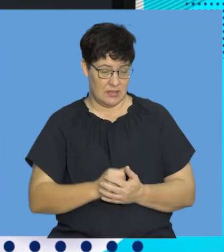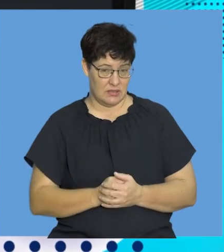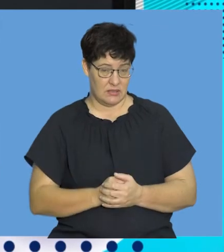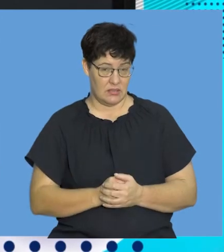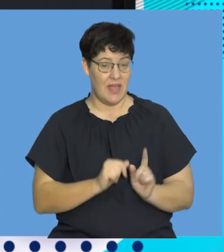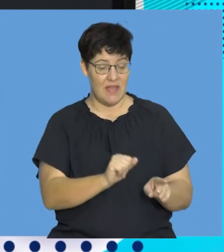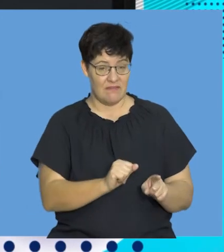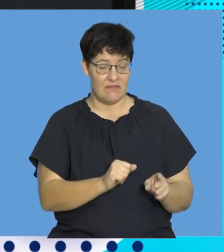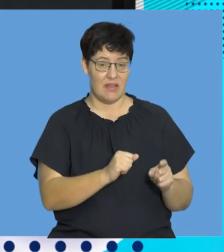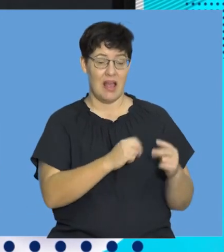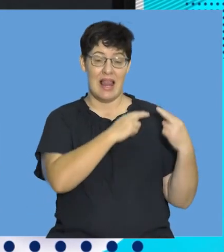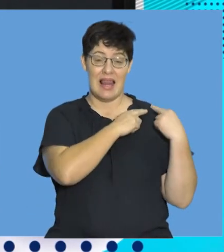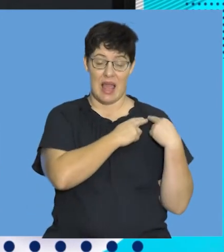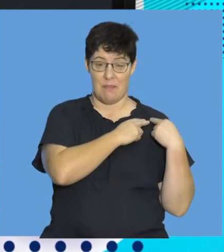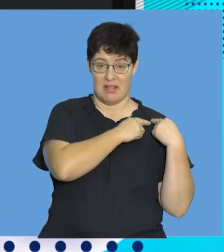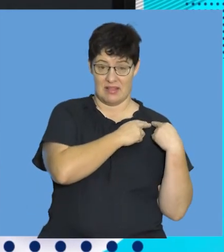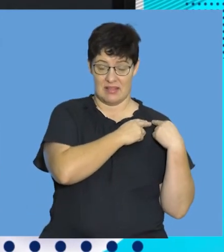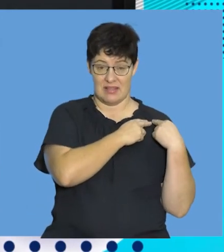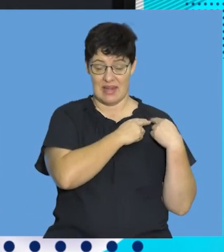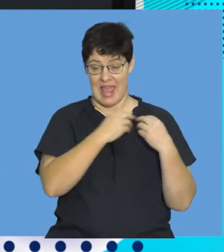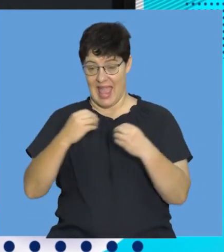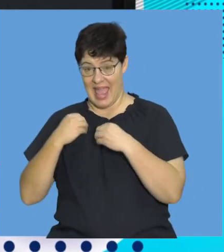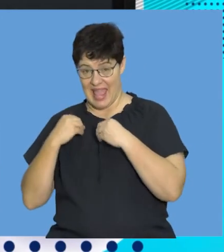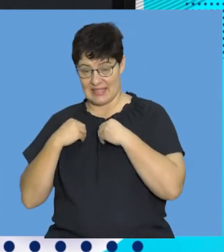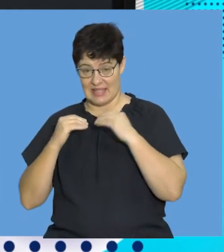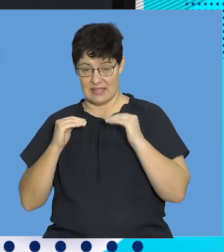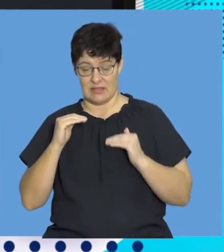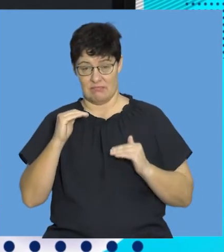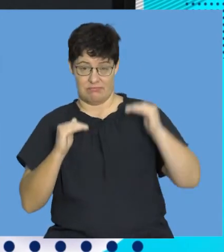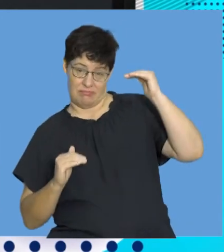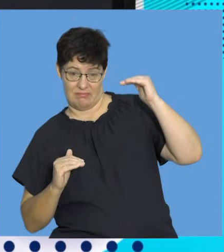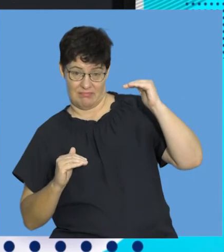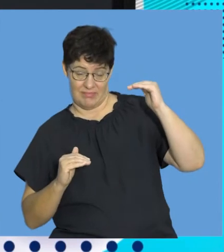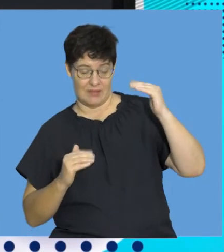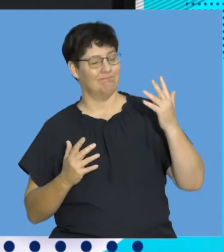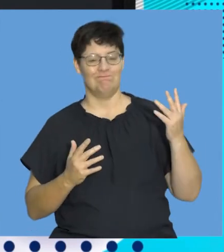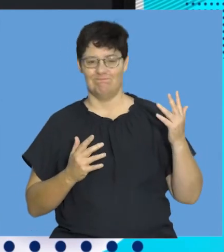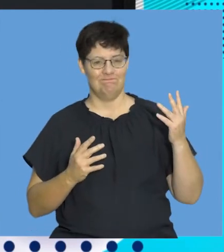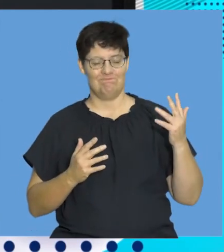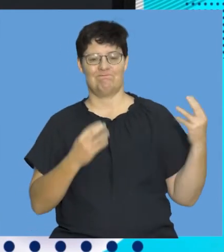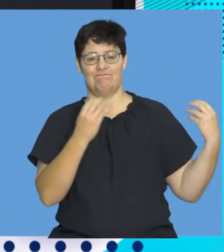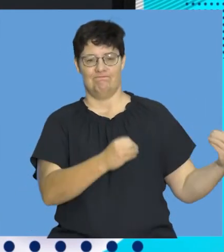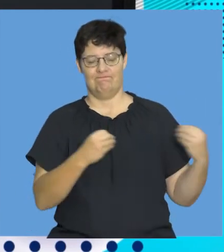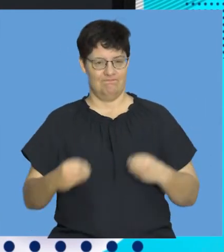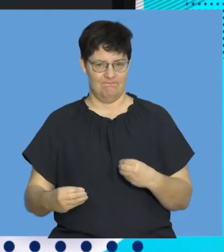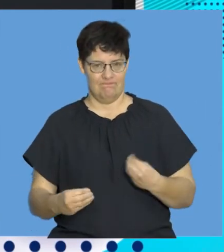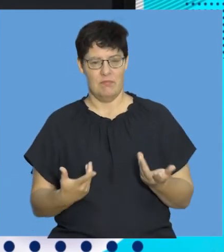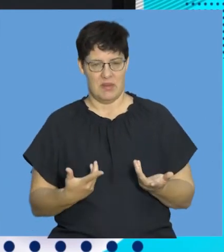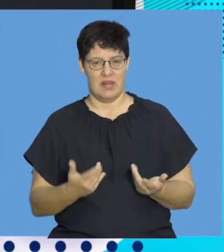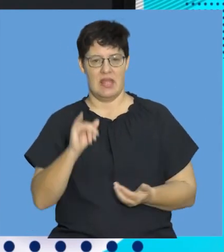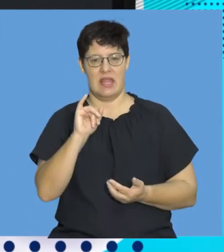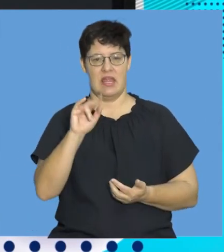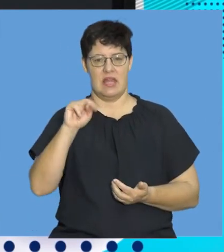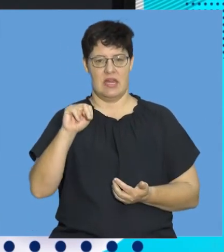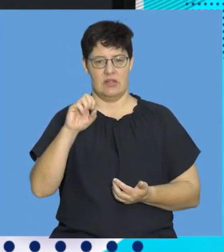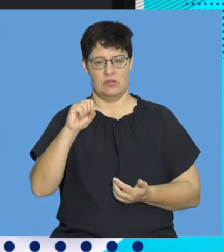when your liabilities exceed your assets, then you are in a situation where a business now